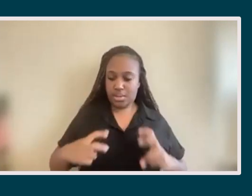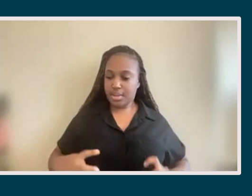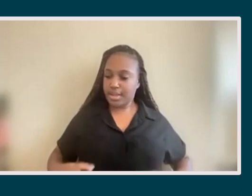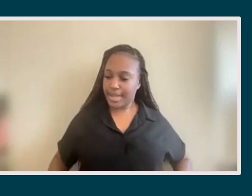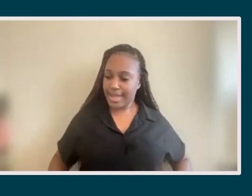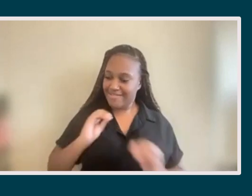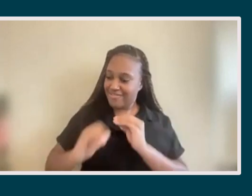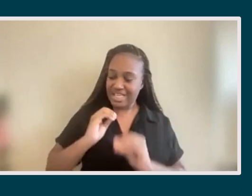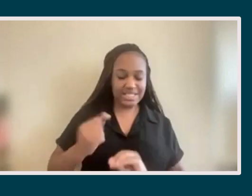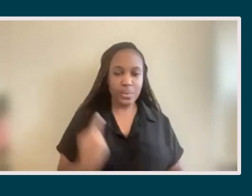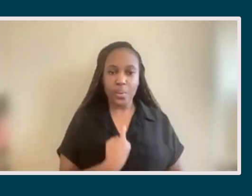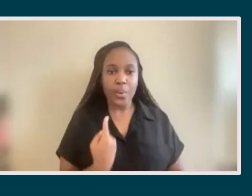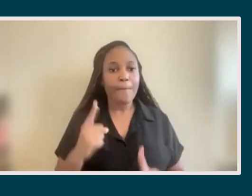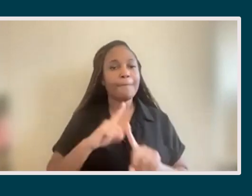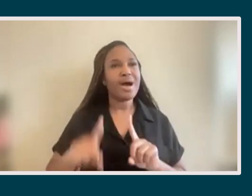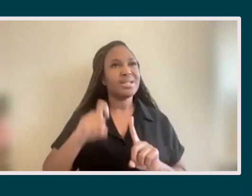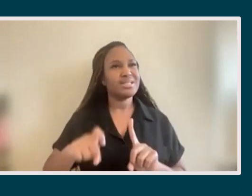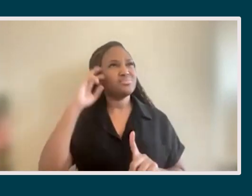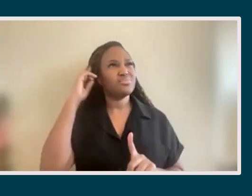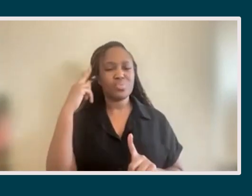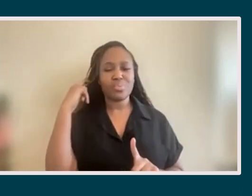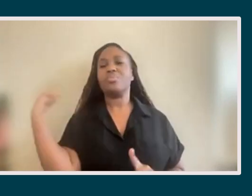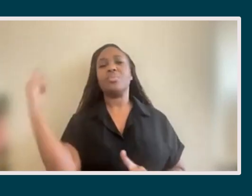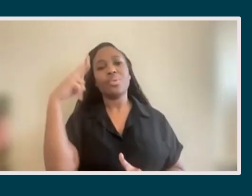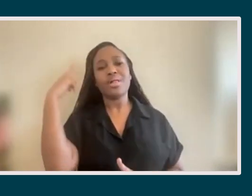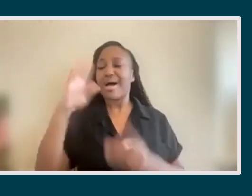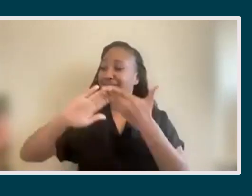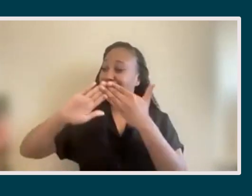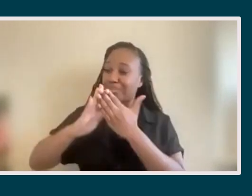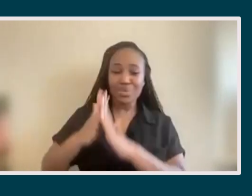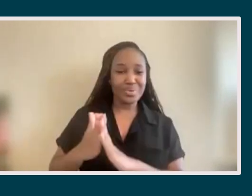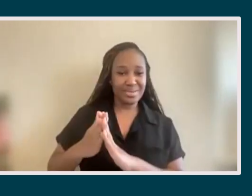realizing that, you know, the Sangha or the community is so vital.